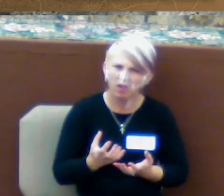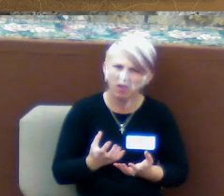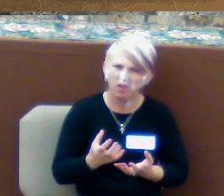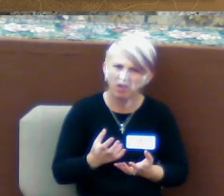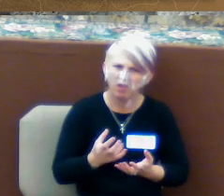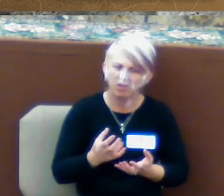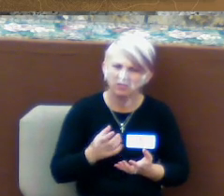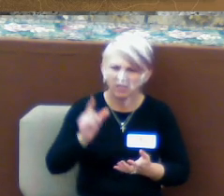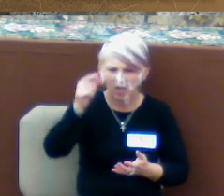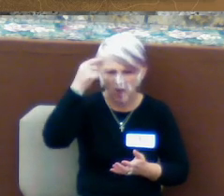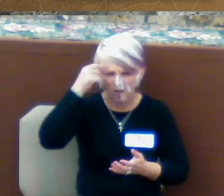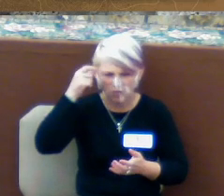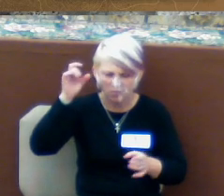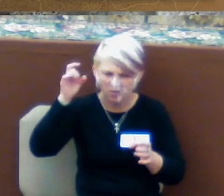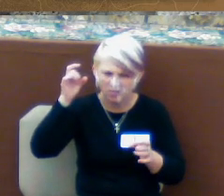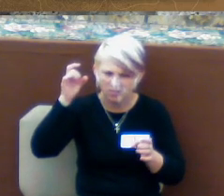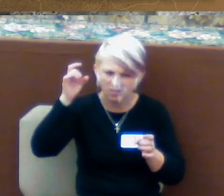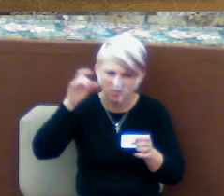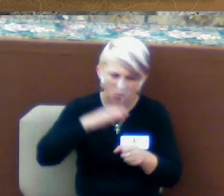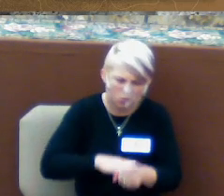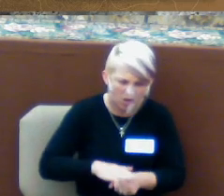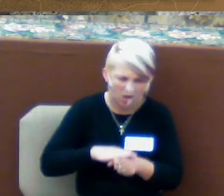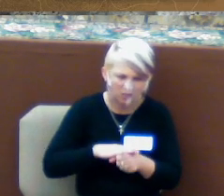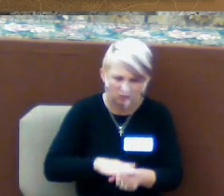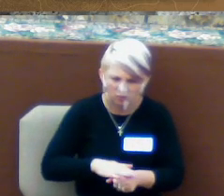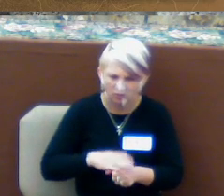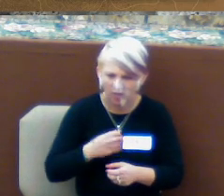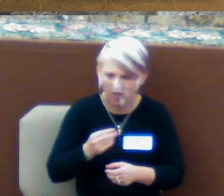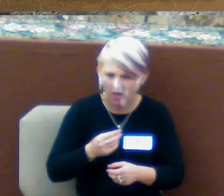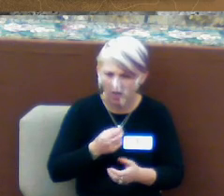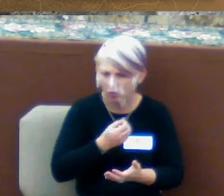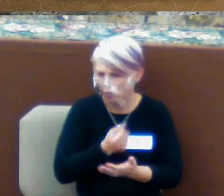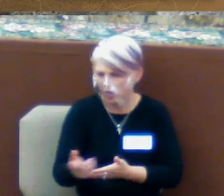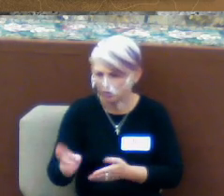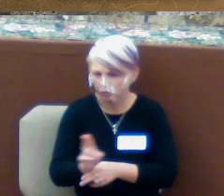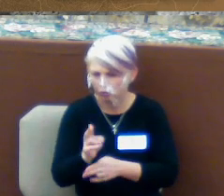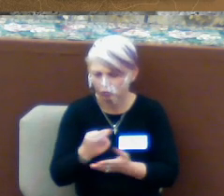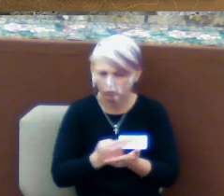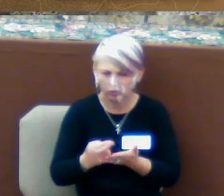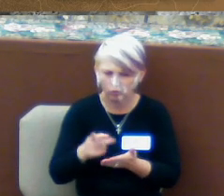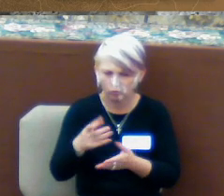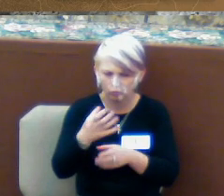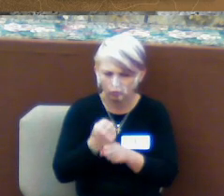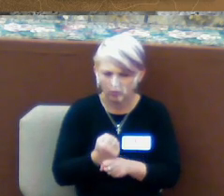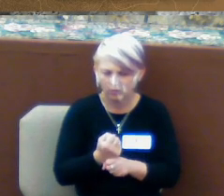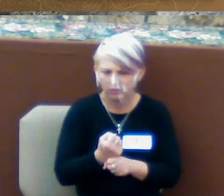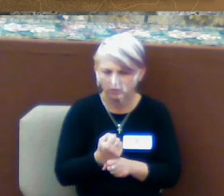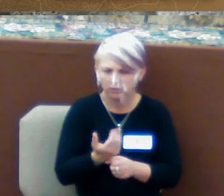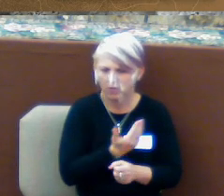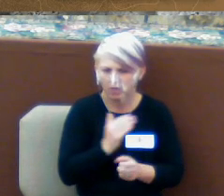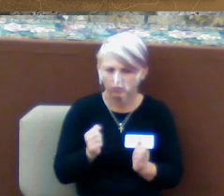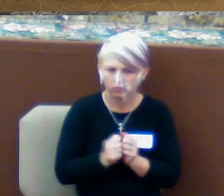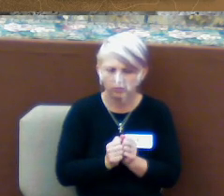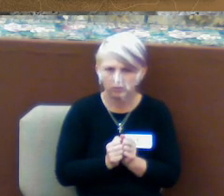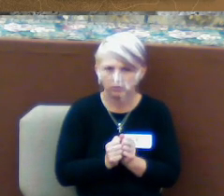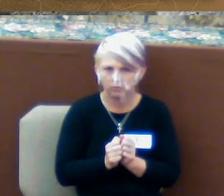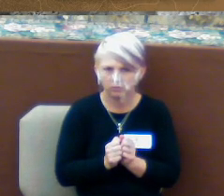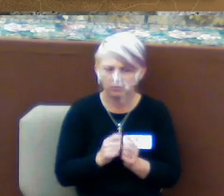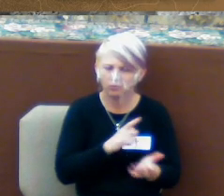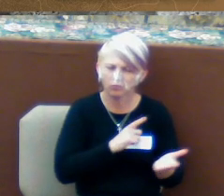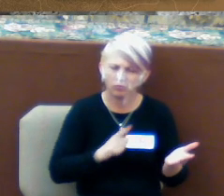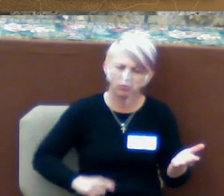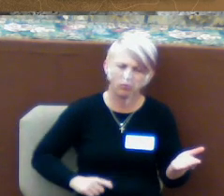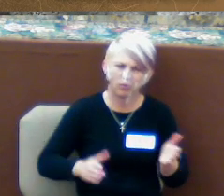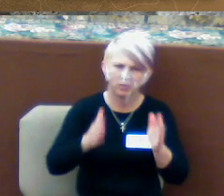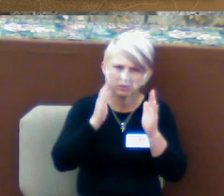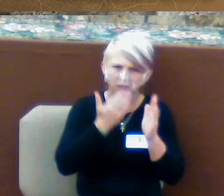tyranny of things, and from the wasteful use of resources you have entrusted to our care. Lord, attend